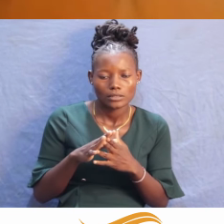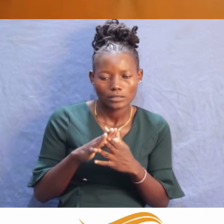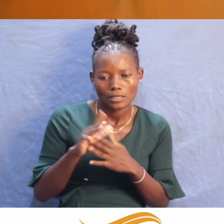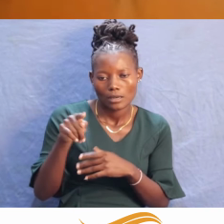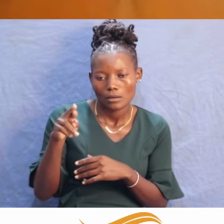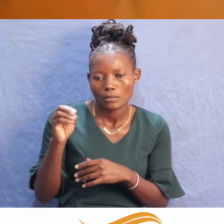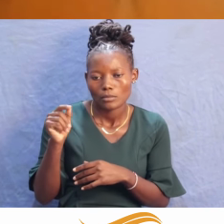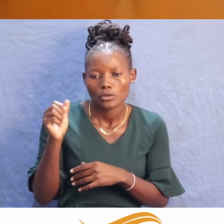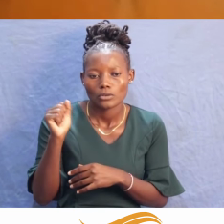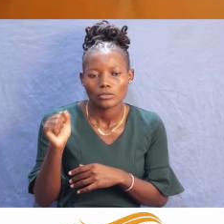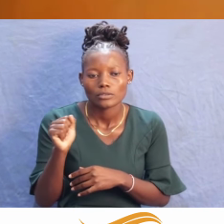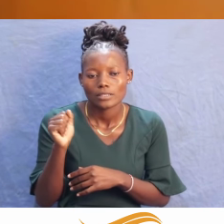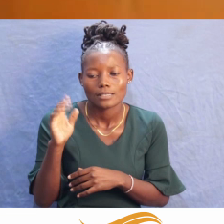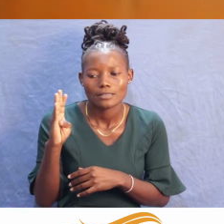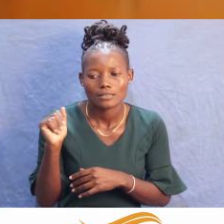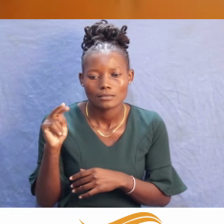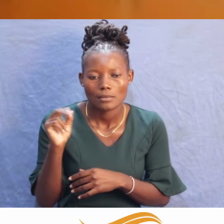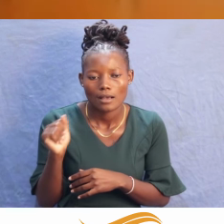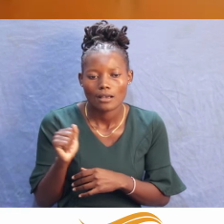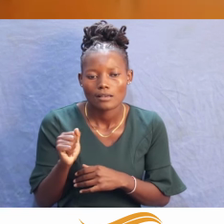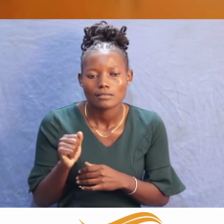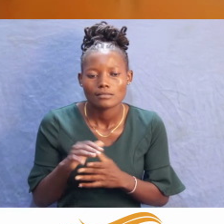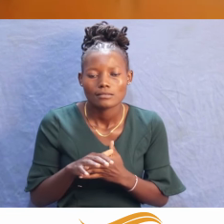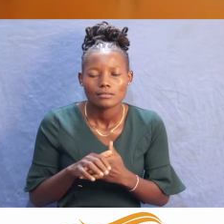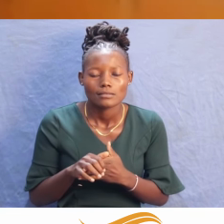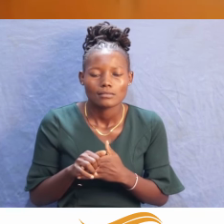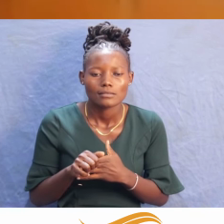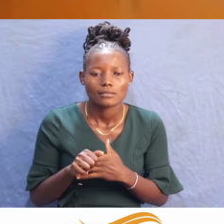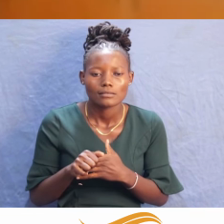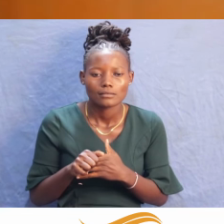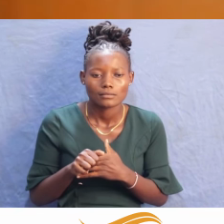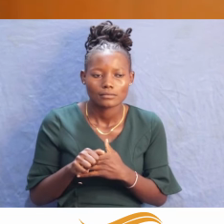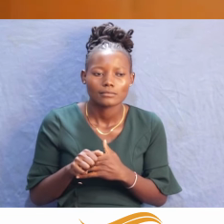again has a good answer here. If you can all see that.